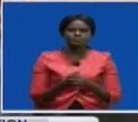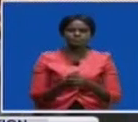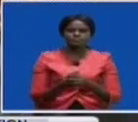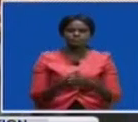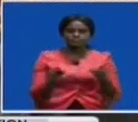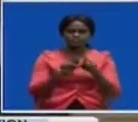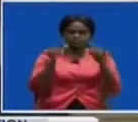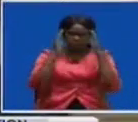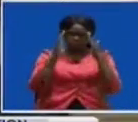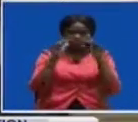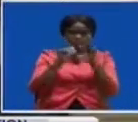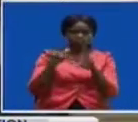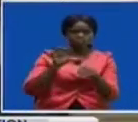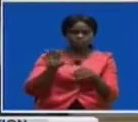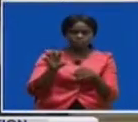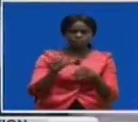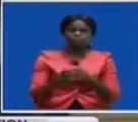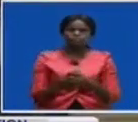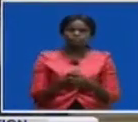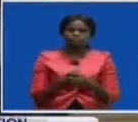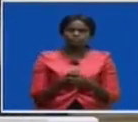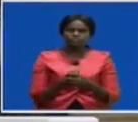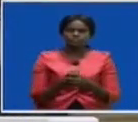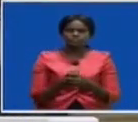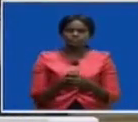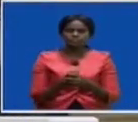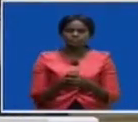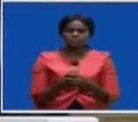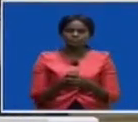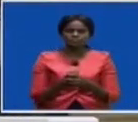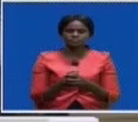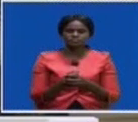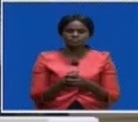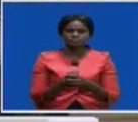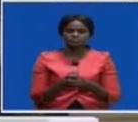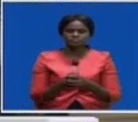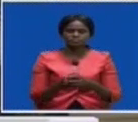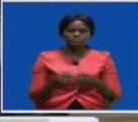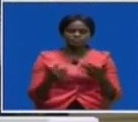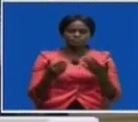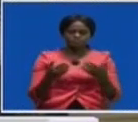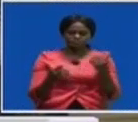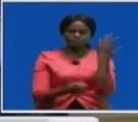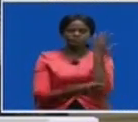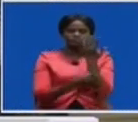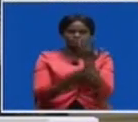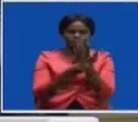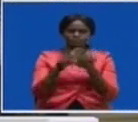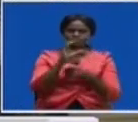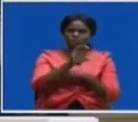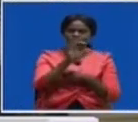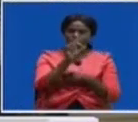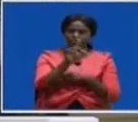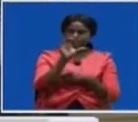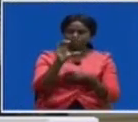area of the region. And as you know, this host agreement for establishing the collaborating center, and this center is